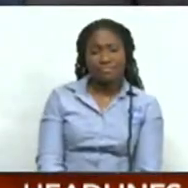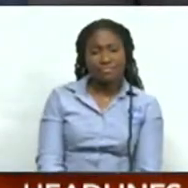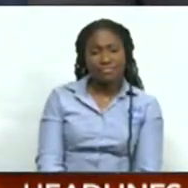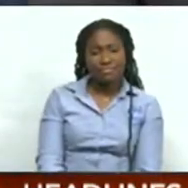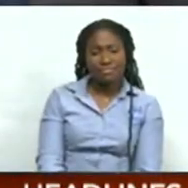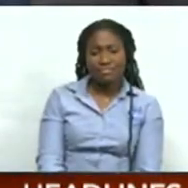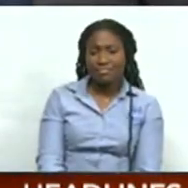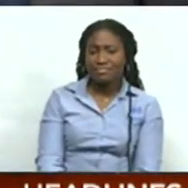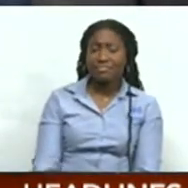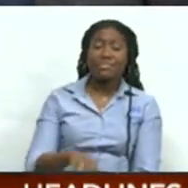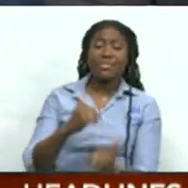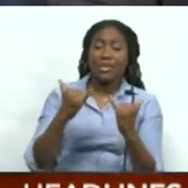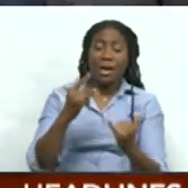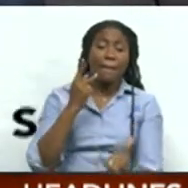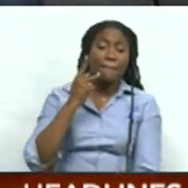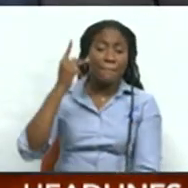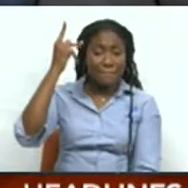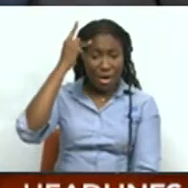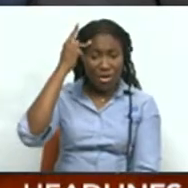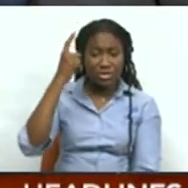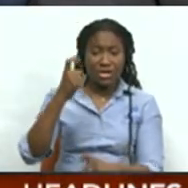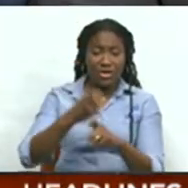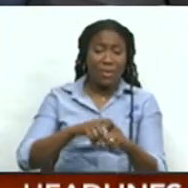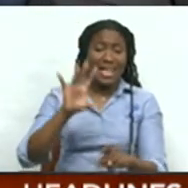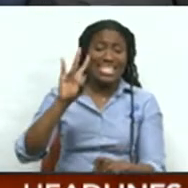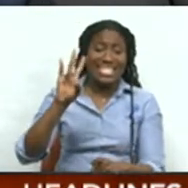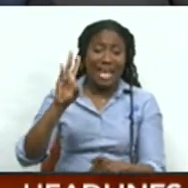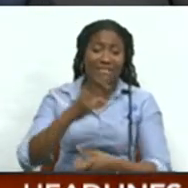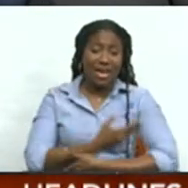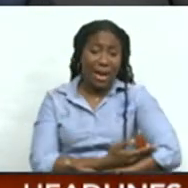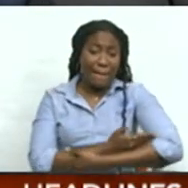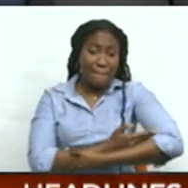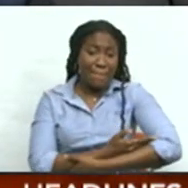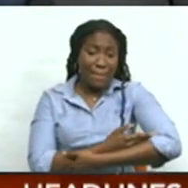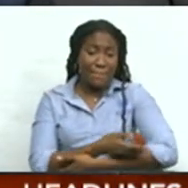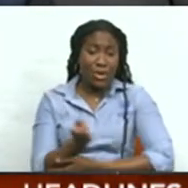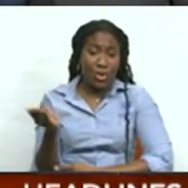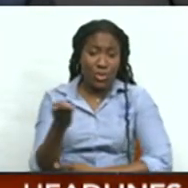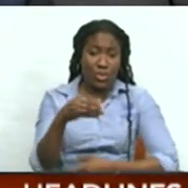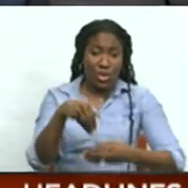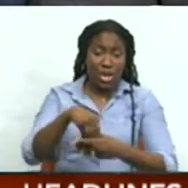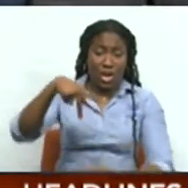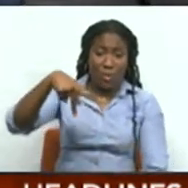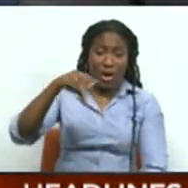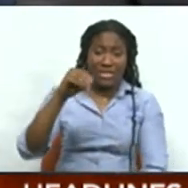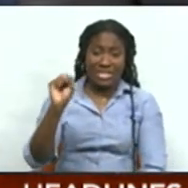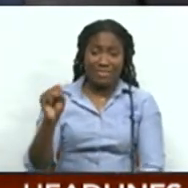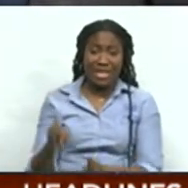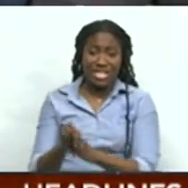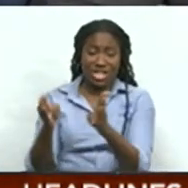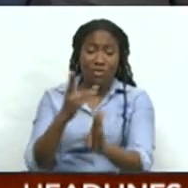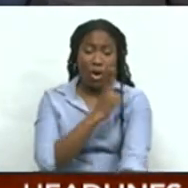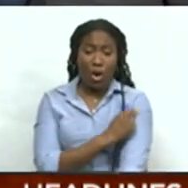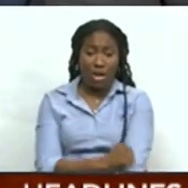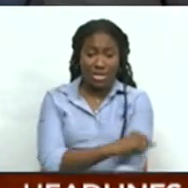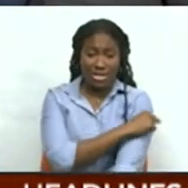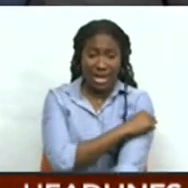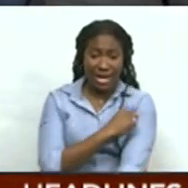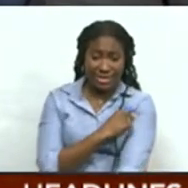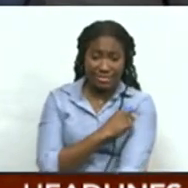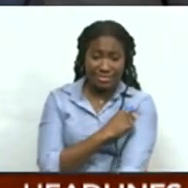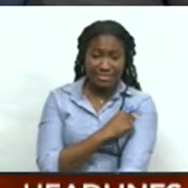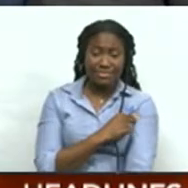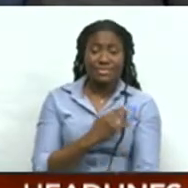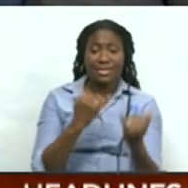Now, the parents of the 7 babies that died at the neonatal intensive care unit at the Port of Spain General Hospital are facing